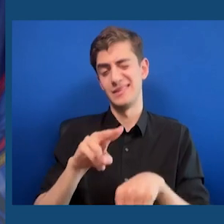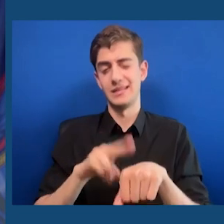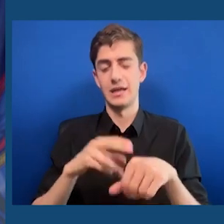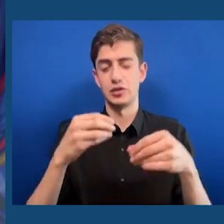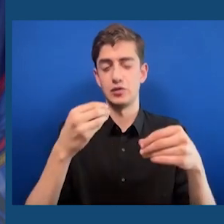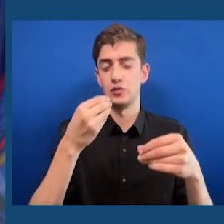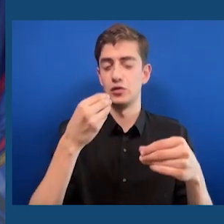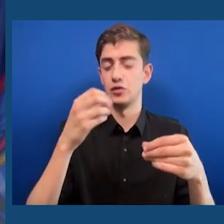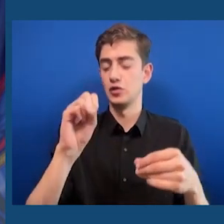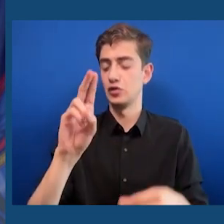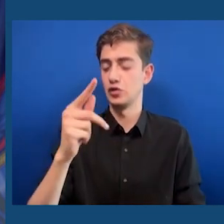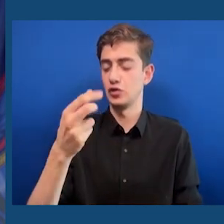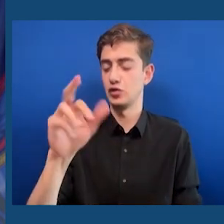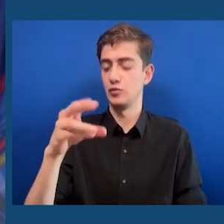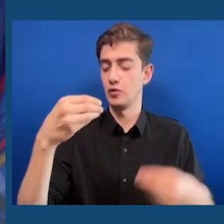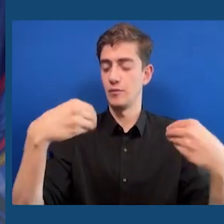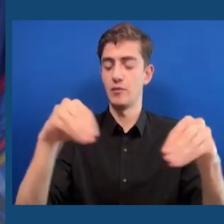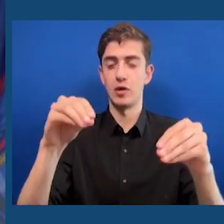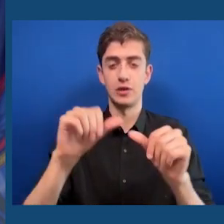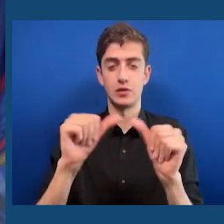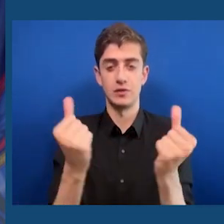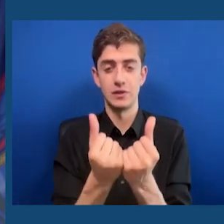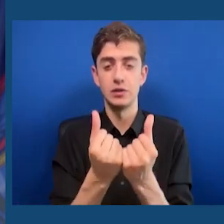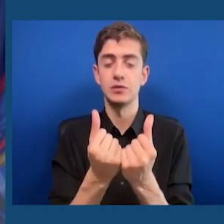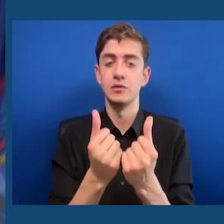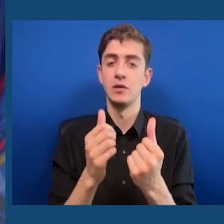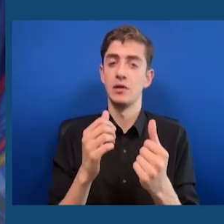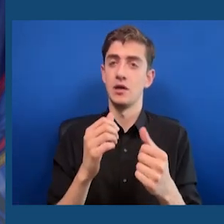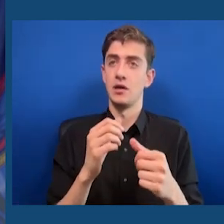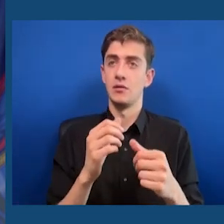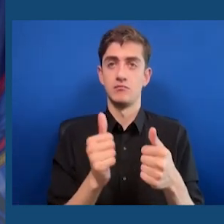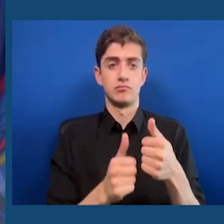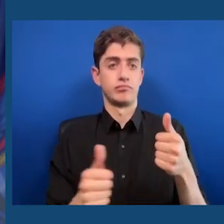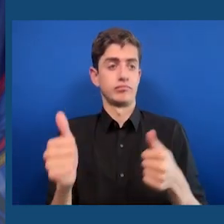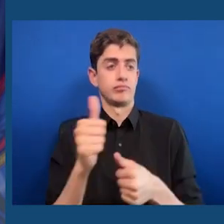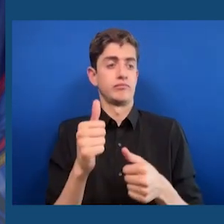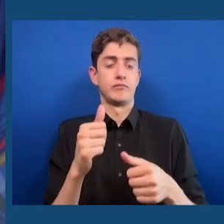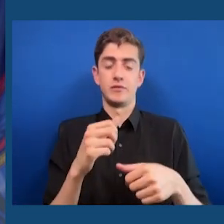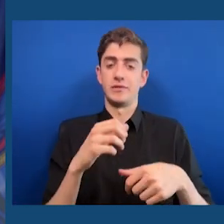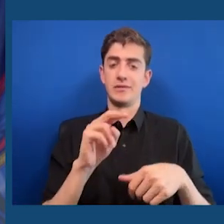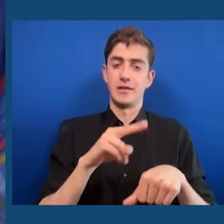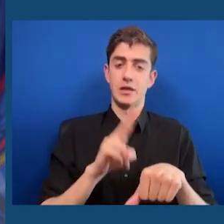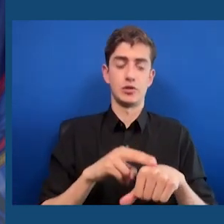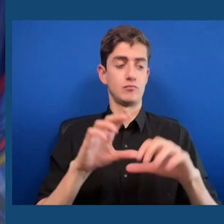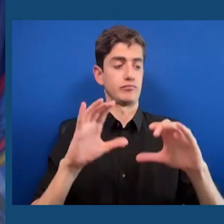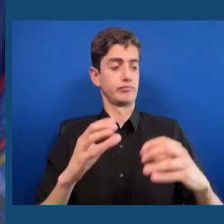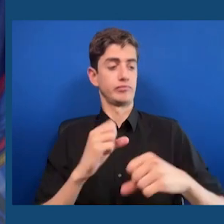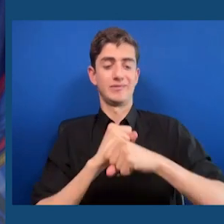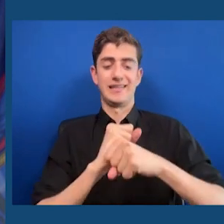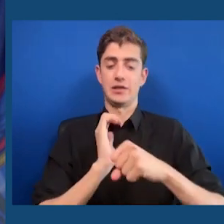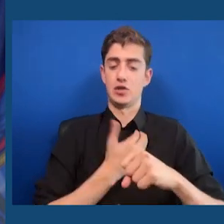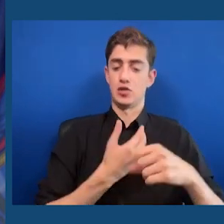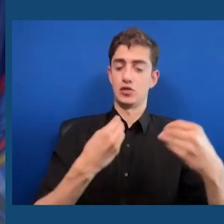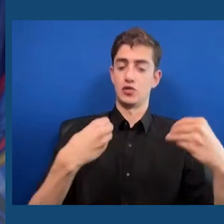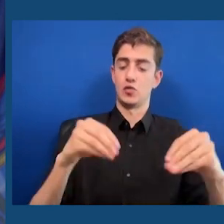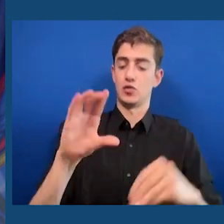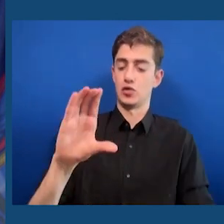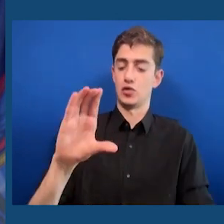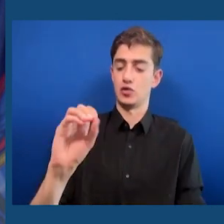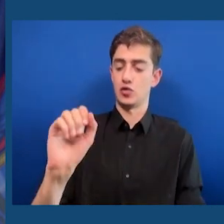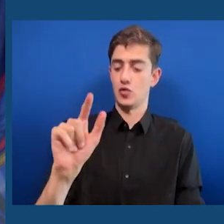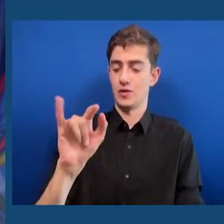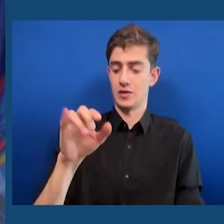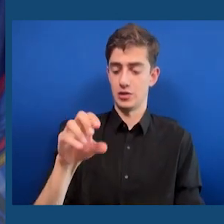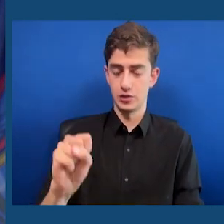Collective Action to Protect Our Stores Coalition. Together, CAPS represents over 20,000 small and